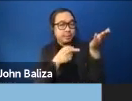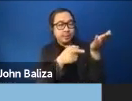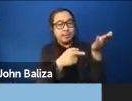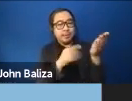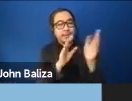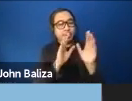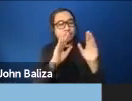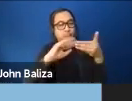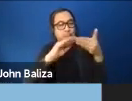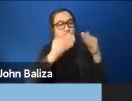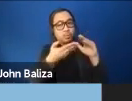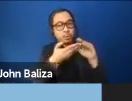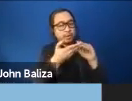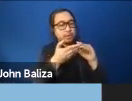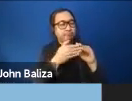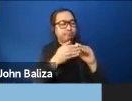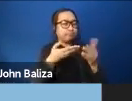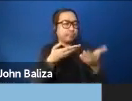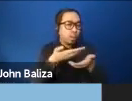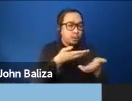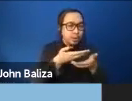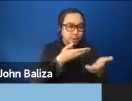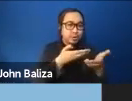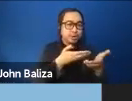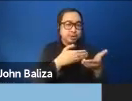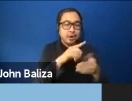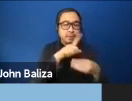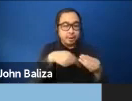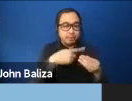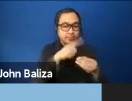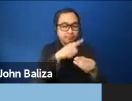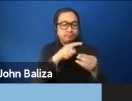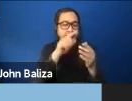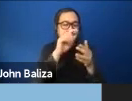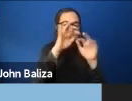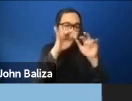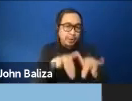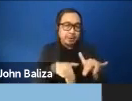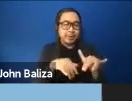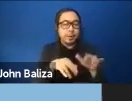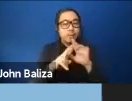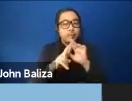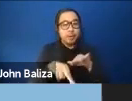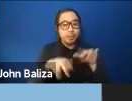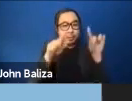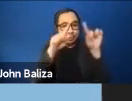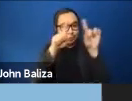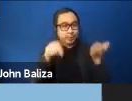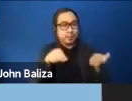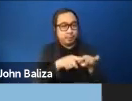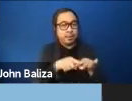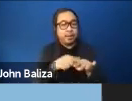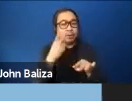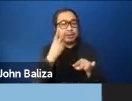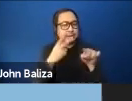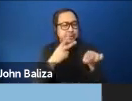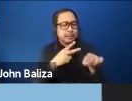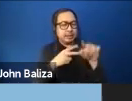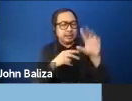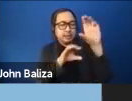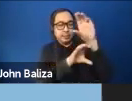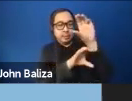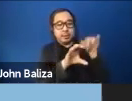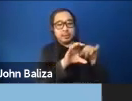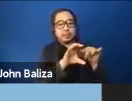community consultation on the report. Below is the one with the CSO. And the last one was when